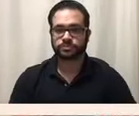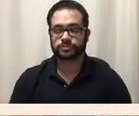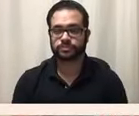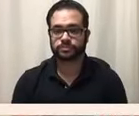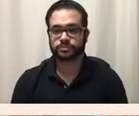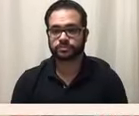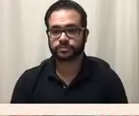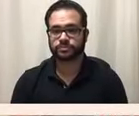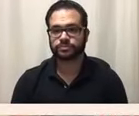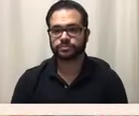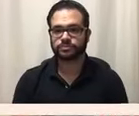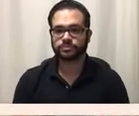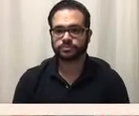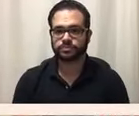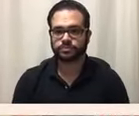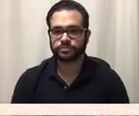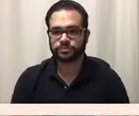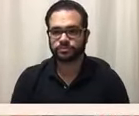Hi.